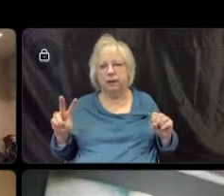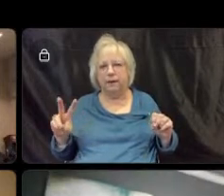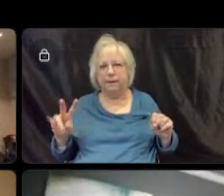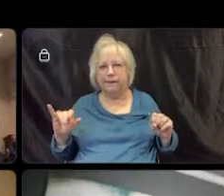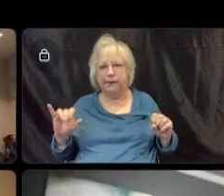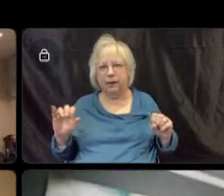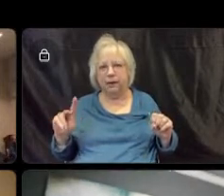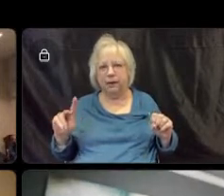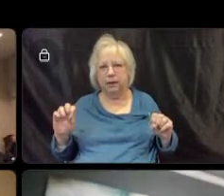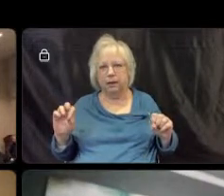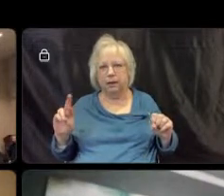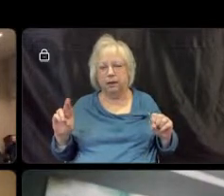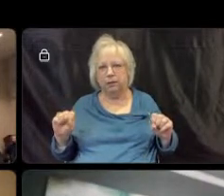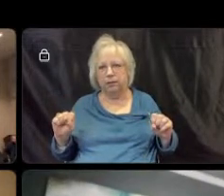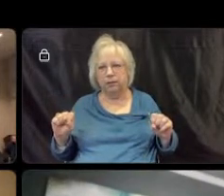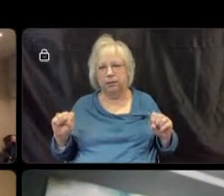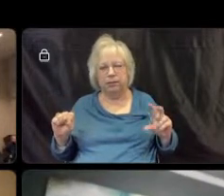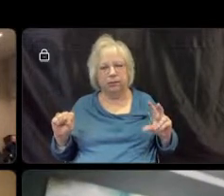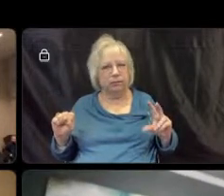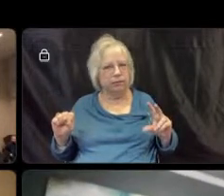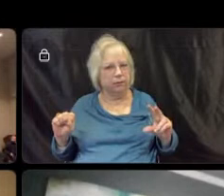Vickers?